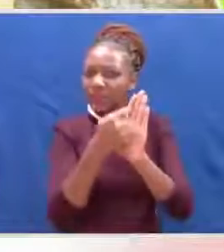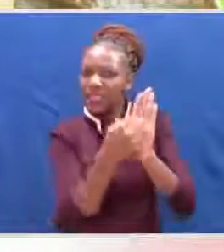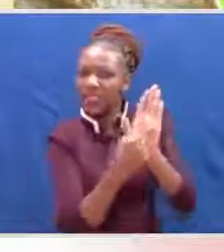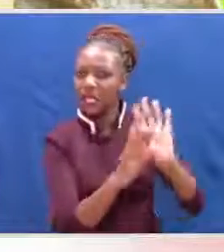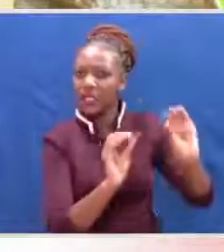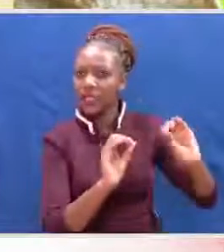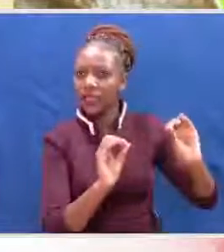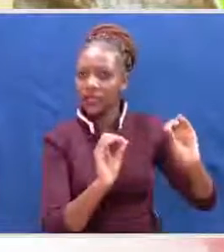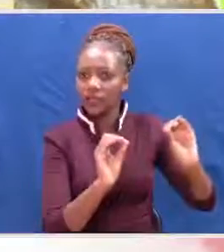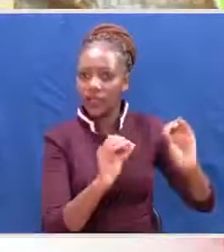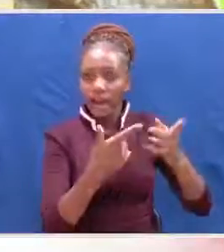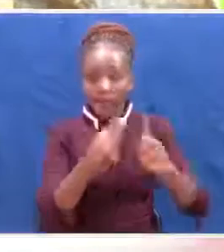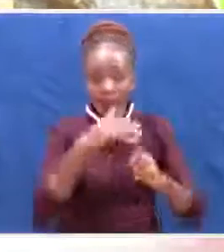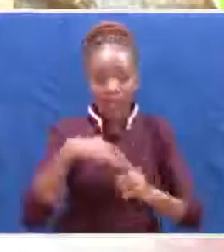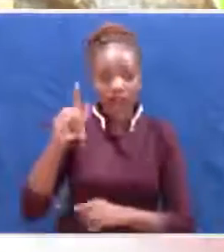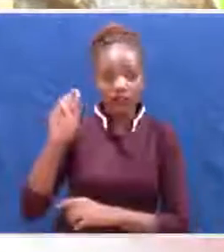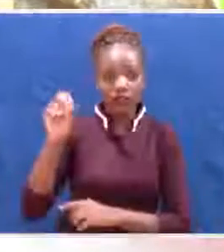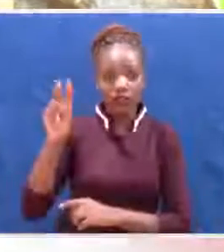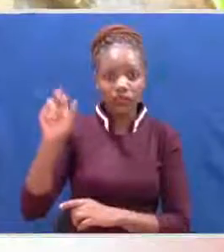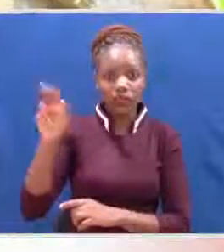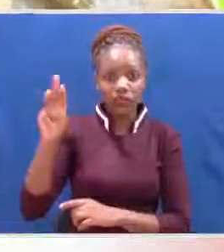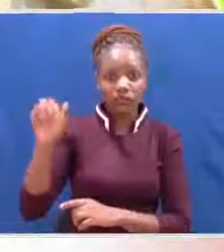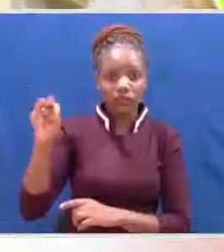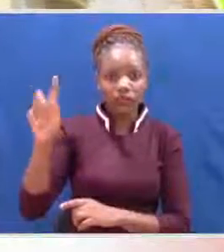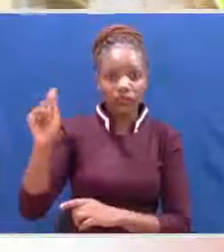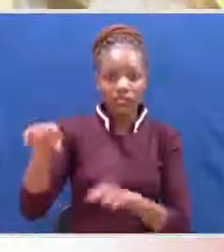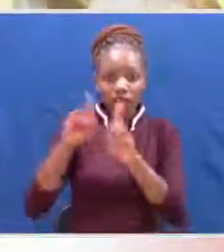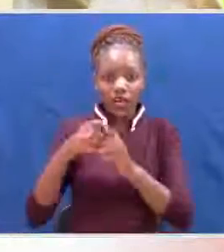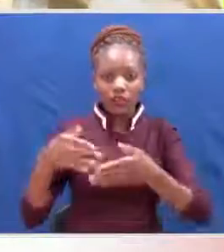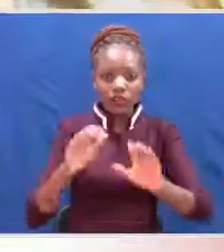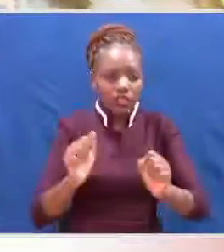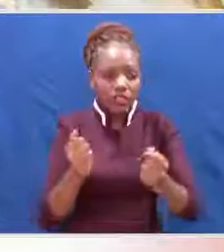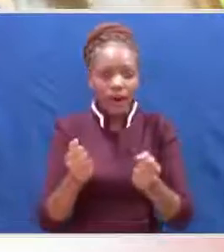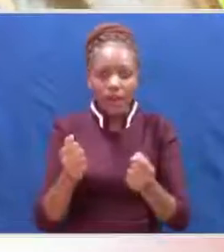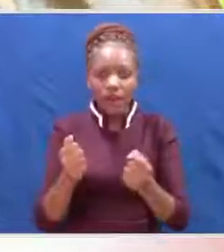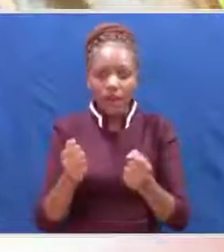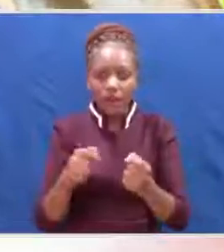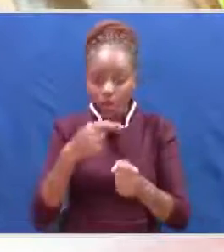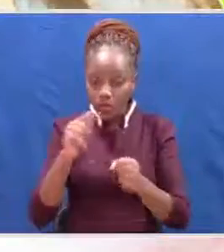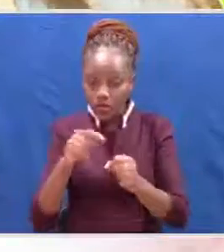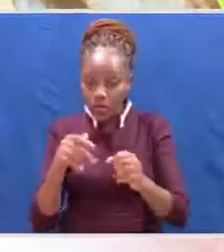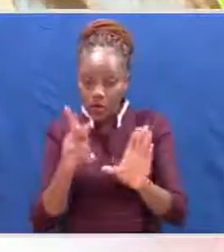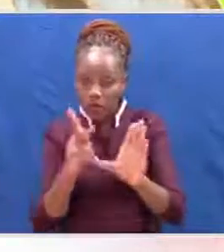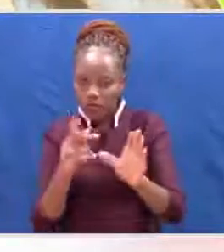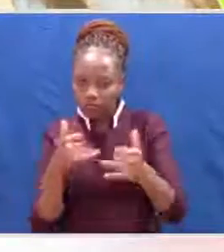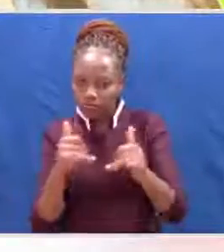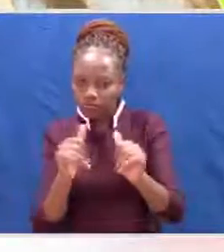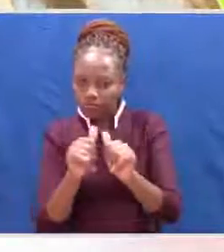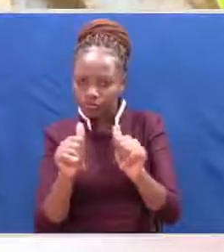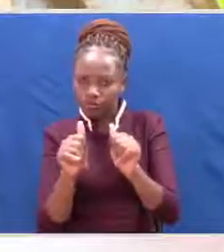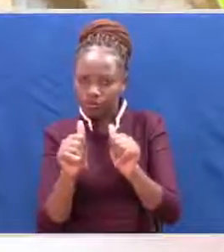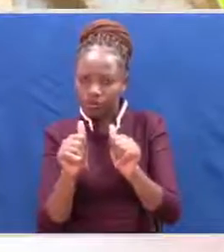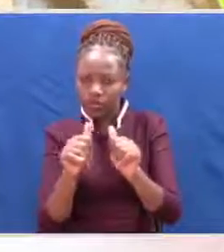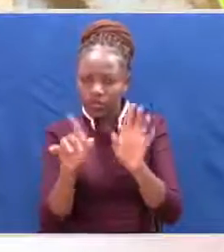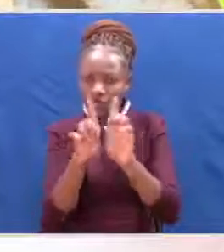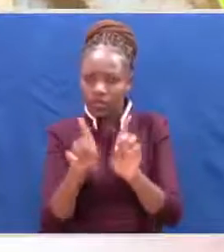22 si tulikuwa ile timu ya tournament. So opportunity ilitokea, kuna tulicheza tournament tukafika finali ya CDF. Sasa